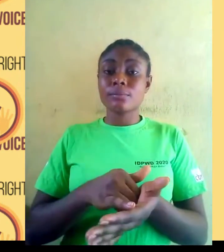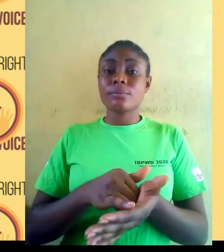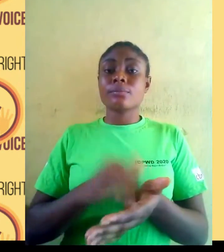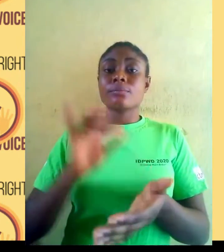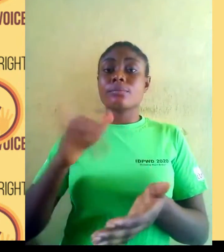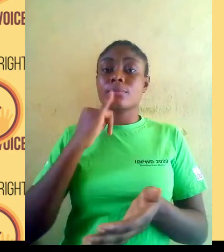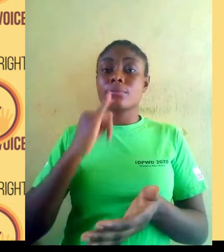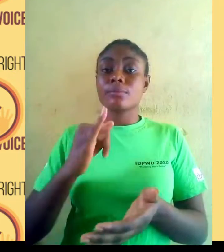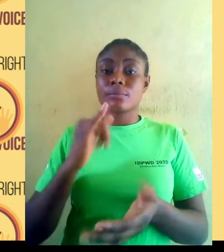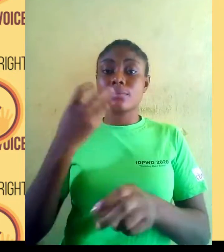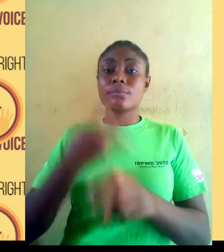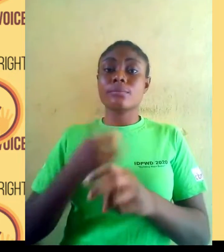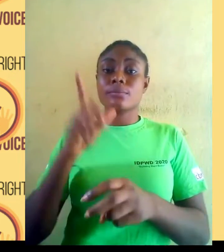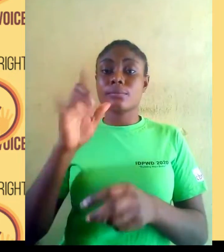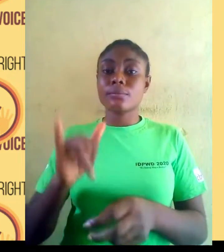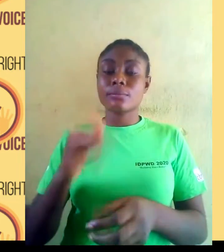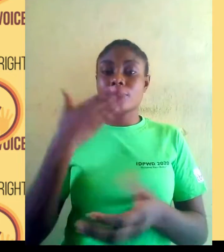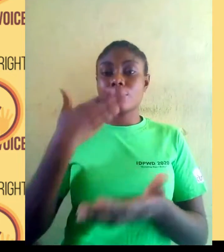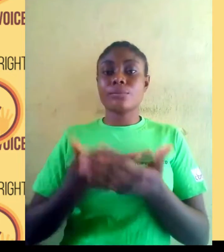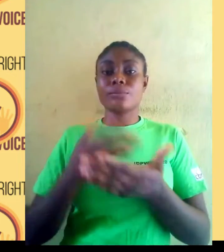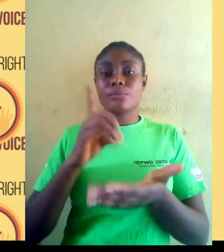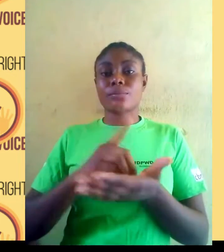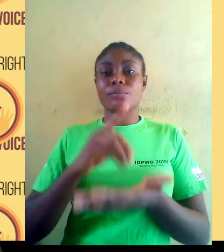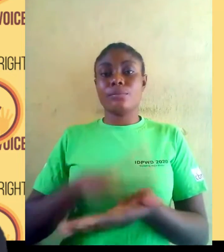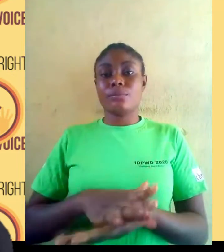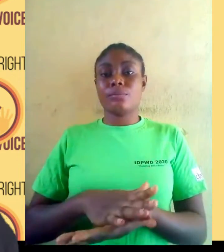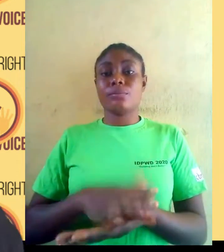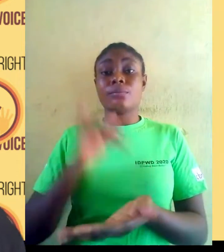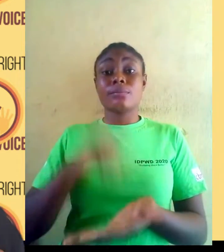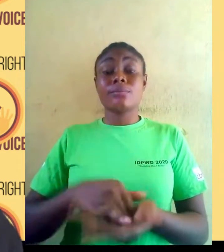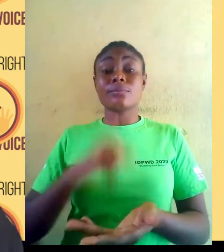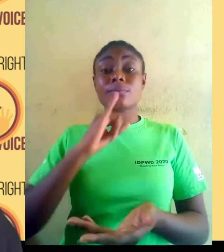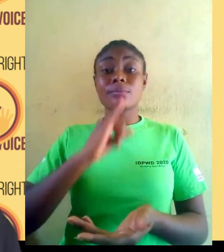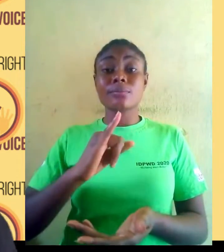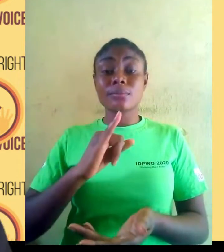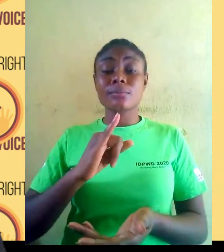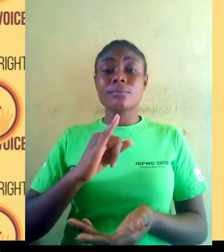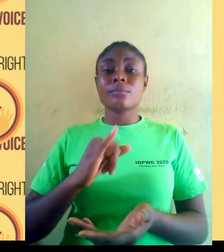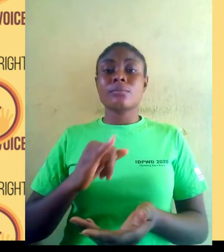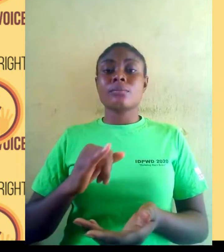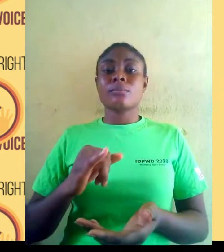is hardly a good documentation. And this is a set of